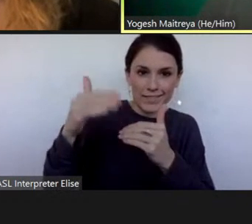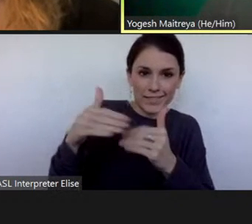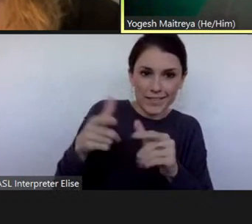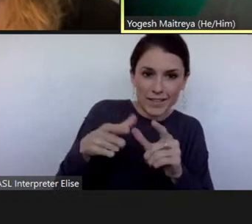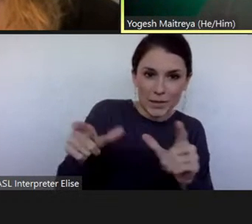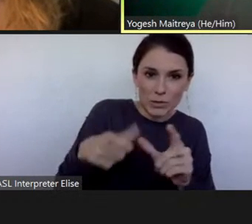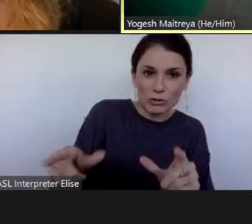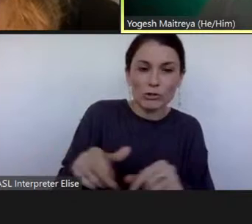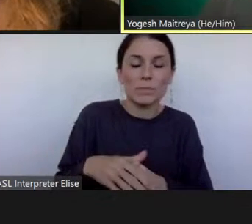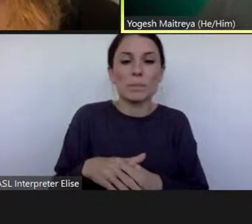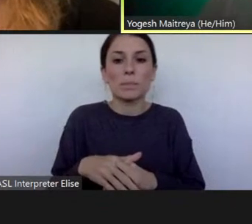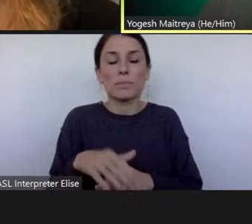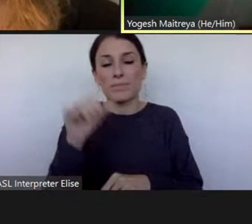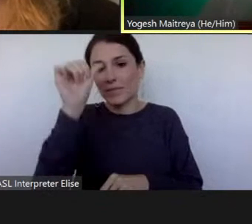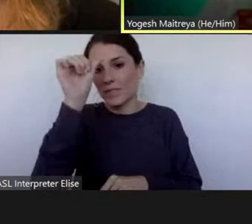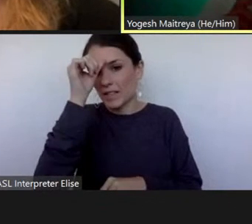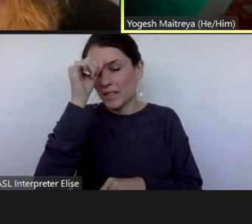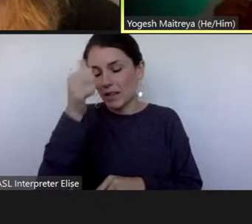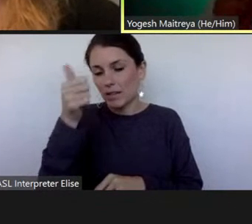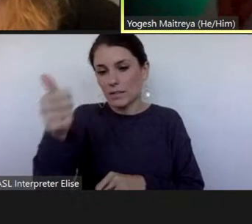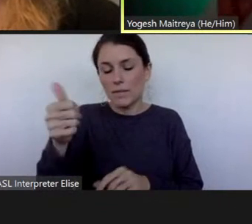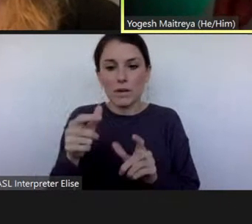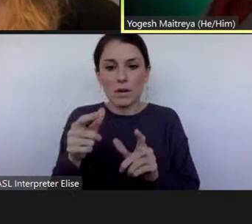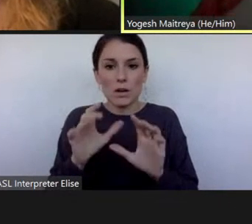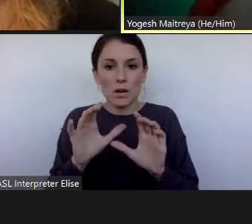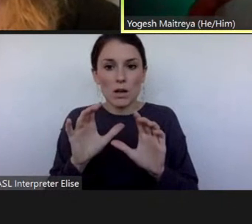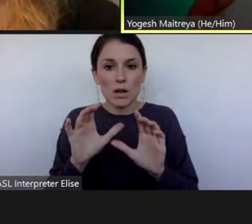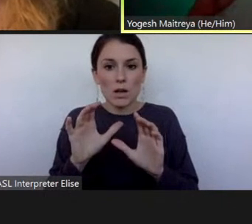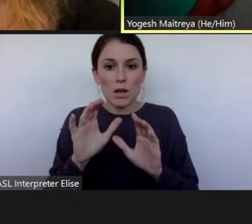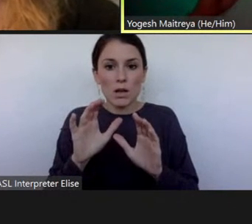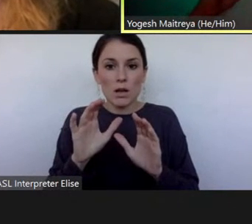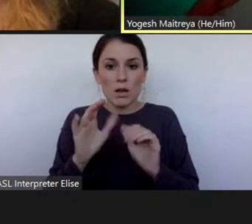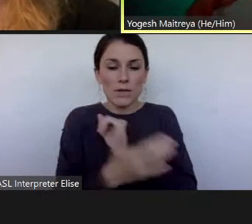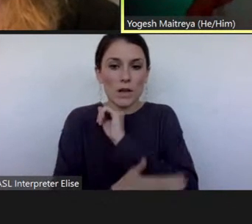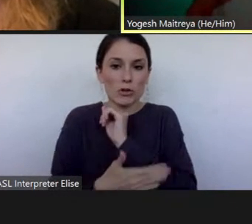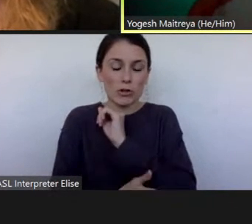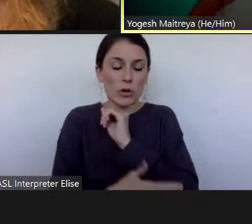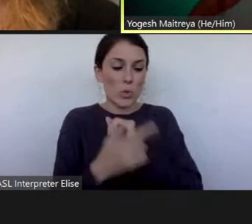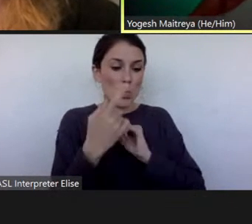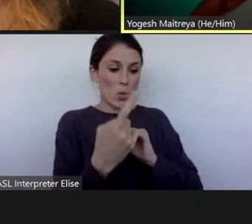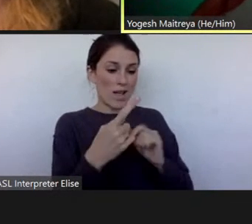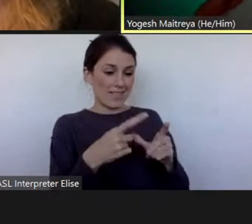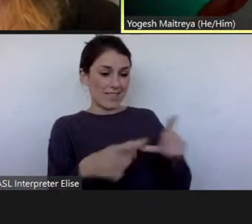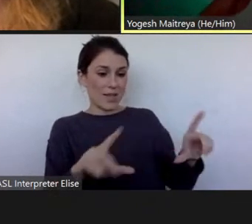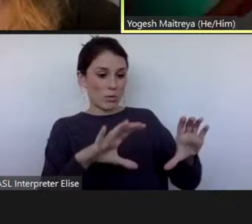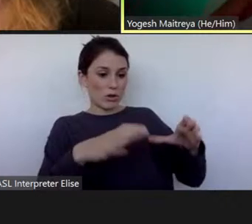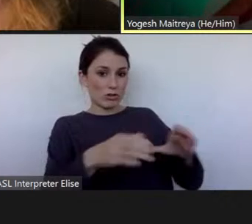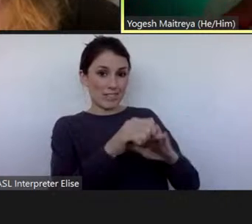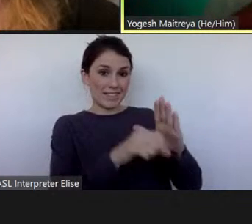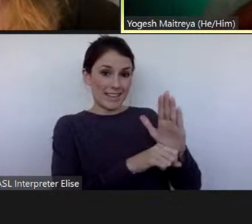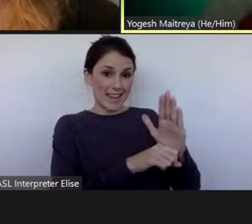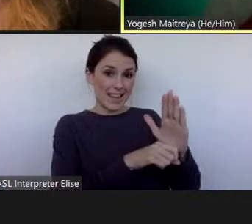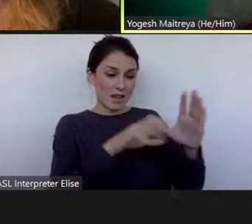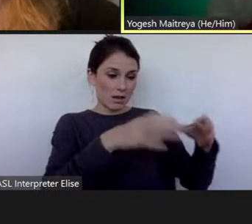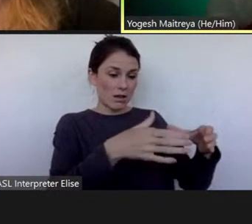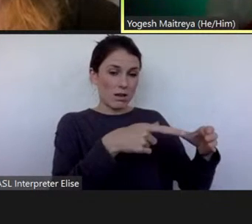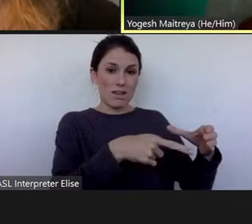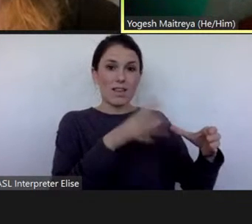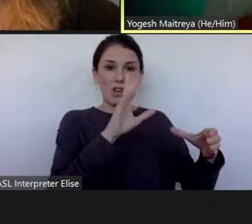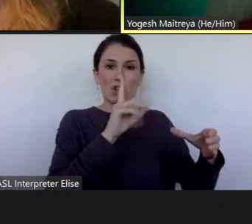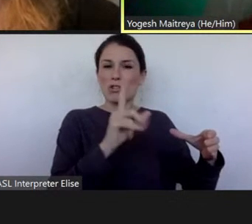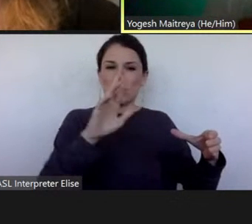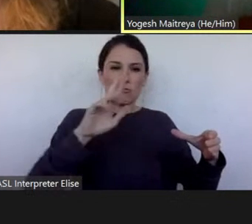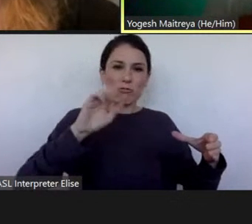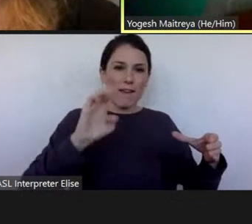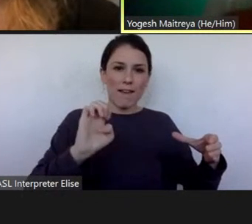India is a country where one linguistic state hardly communicates with the another